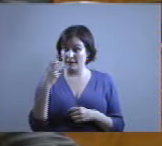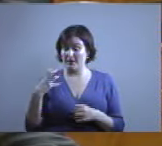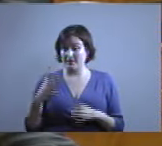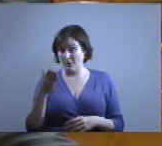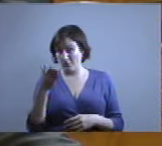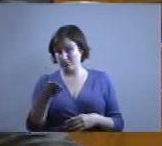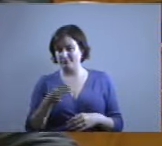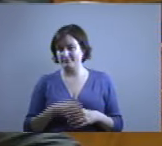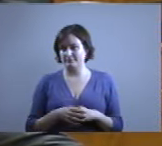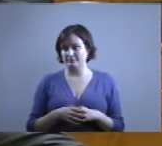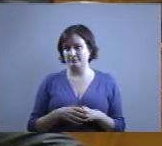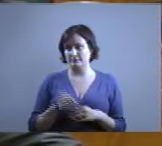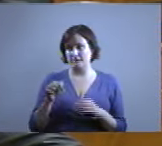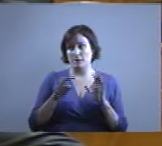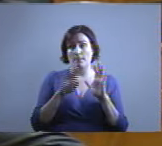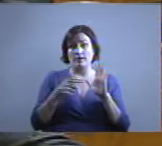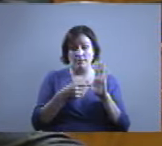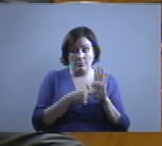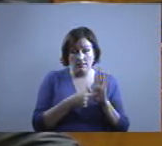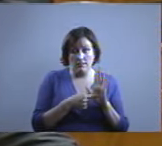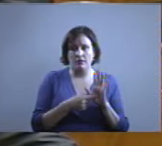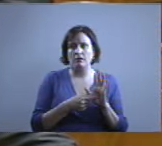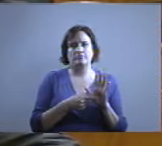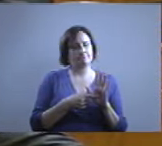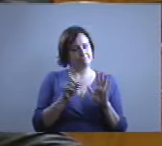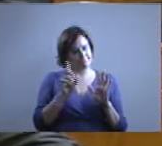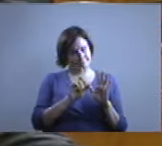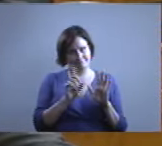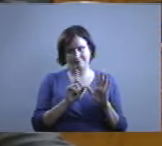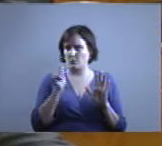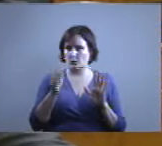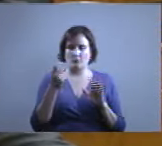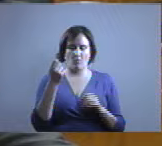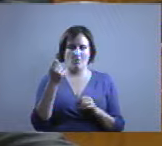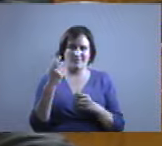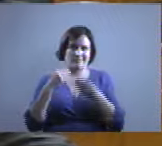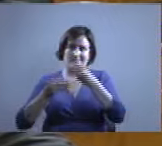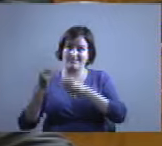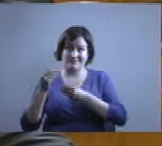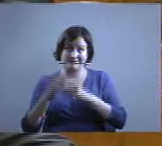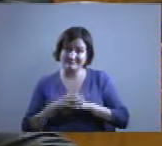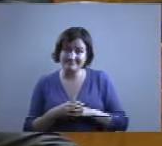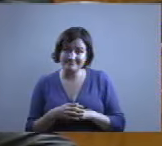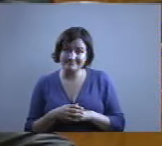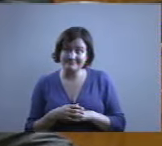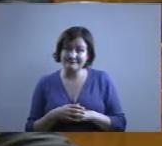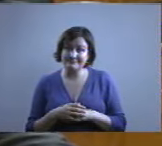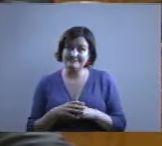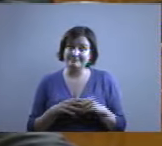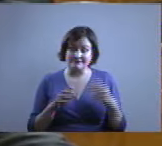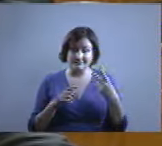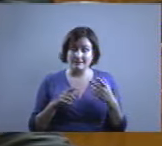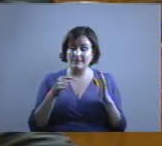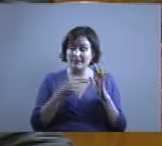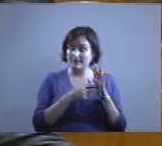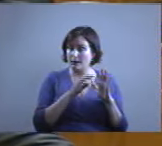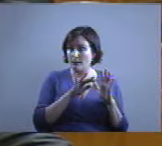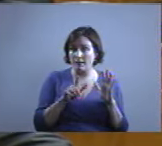here. This bill is bad news for the fiscus because it will not encourage